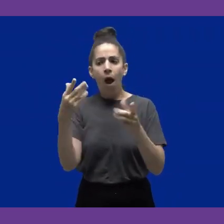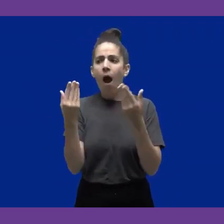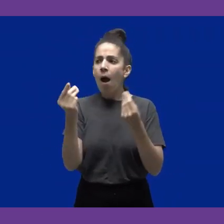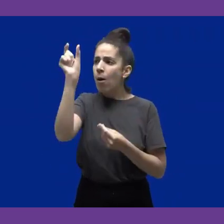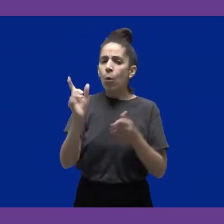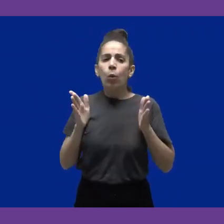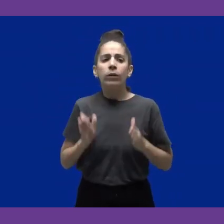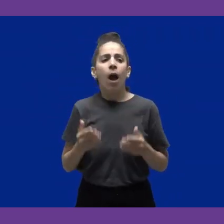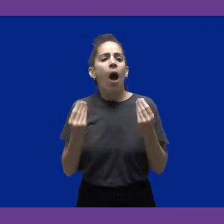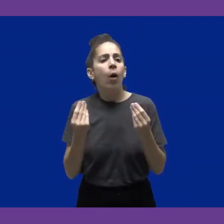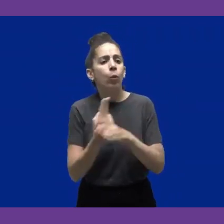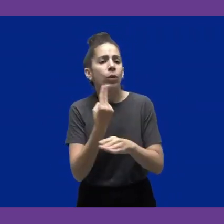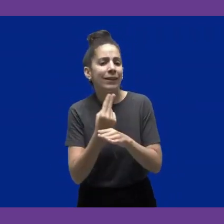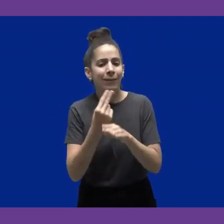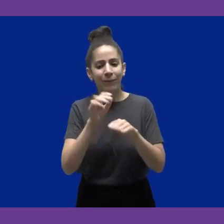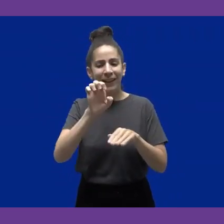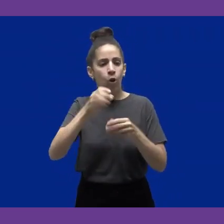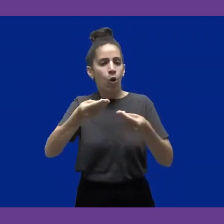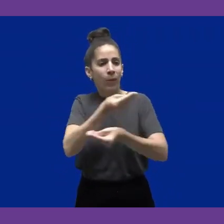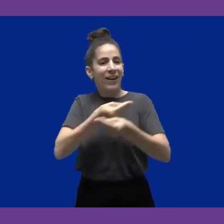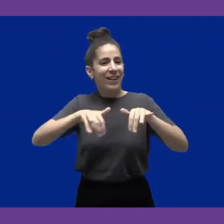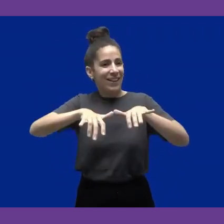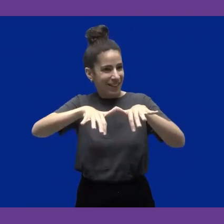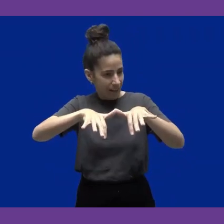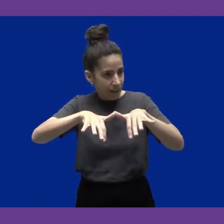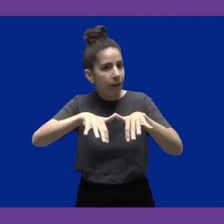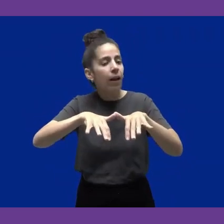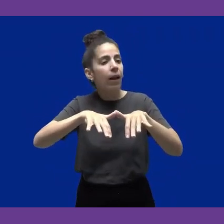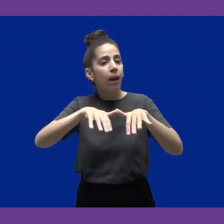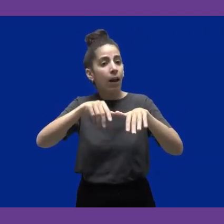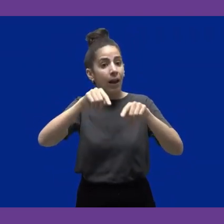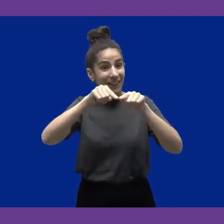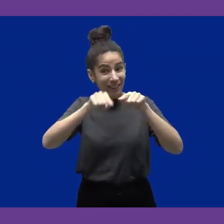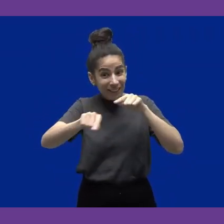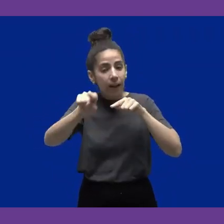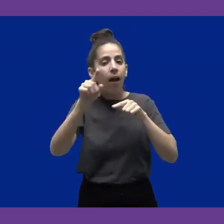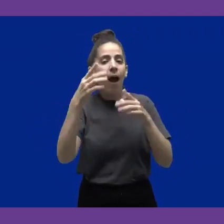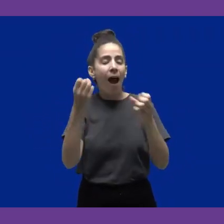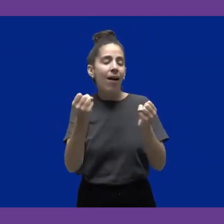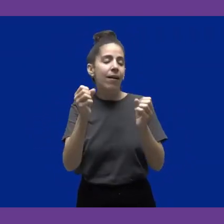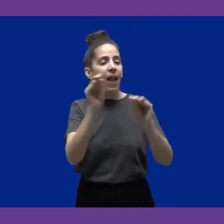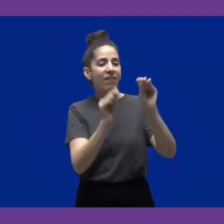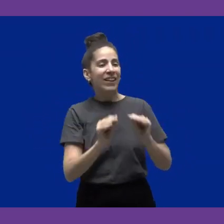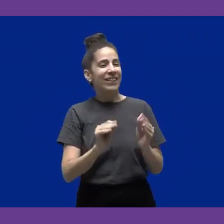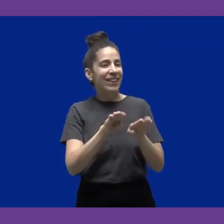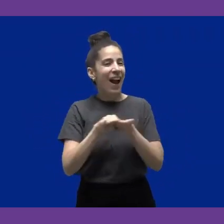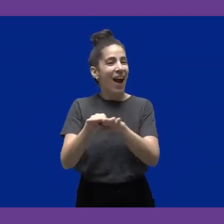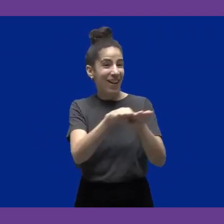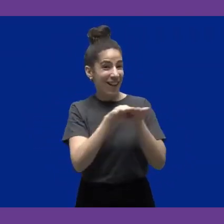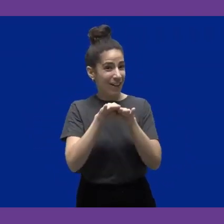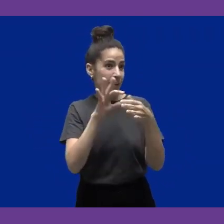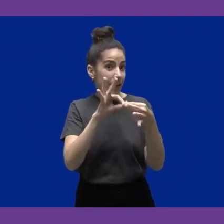the draft standard on ICT accessibility? Will it be the same, or is it a little bit